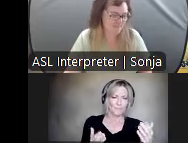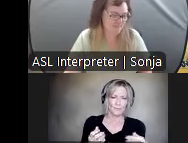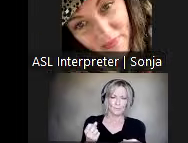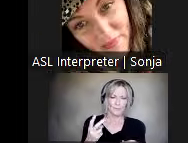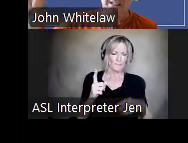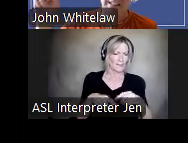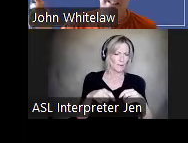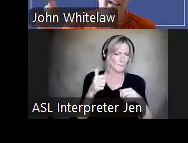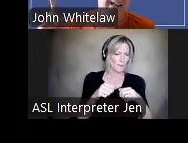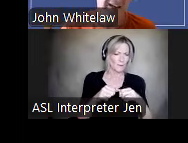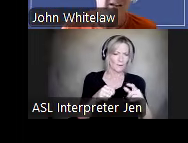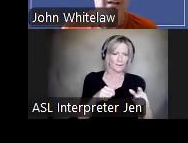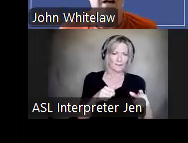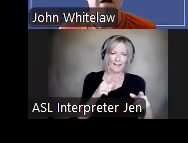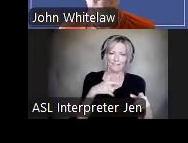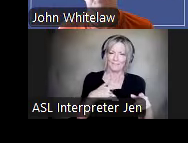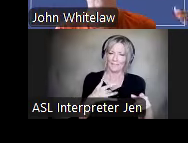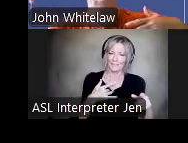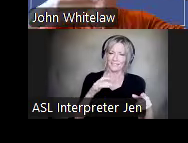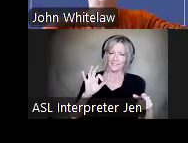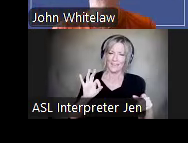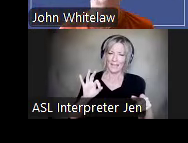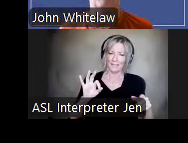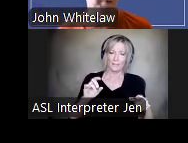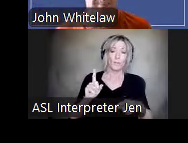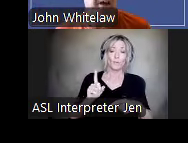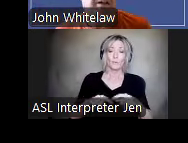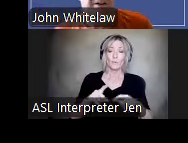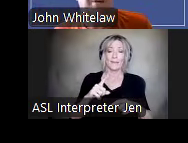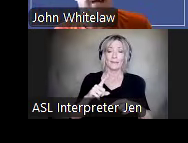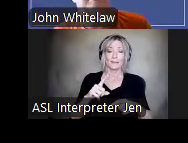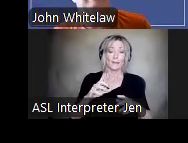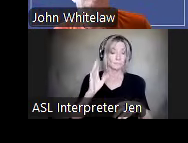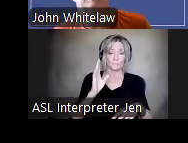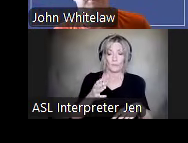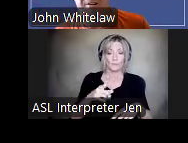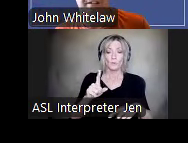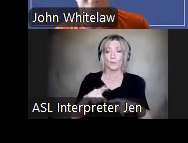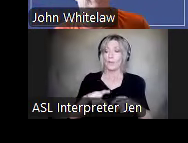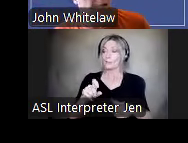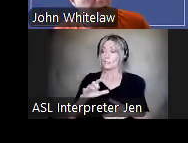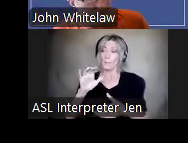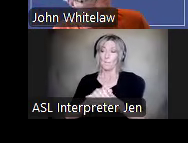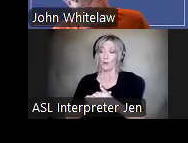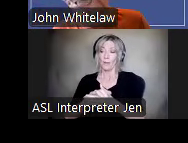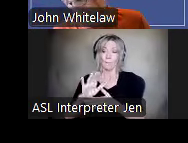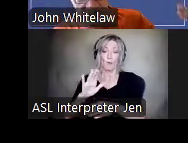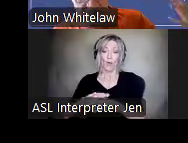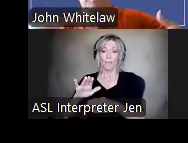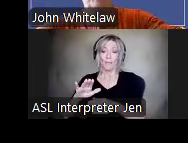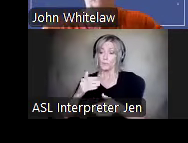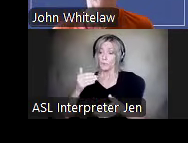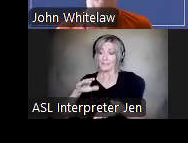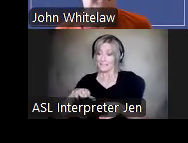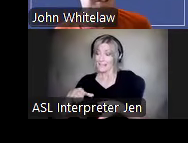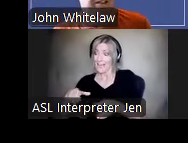but I have a bad feeling it's 9. So you can't just marry someone. They'll be blunt. You cannot marry someone on their deathbed generally just so that